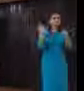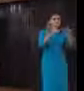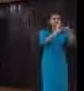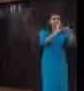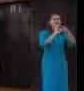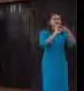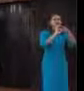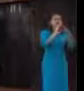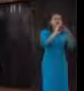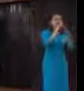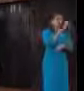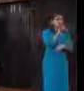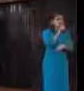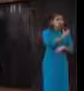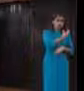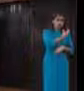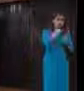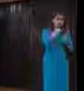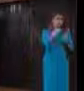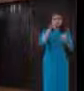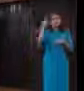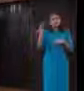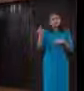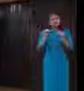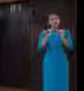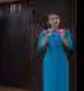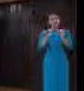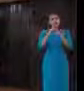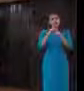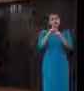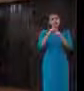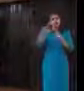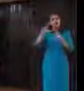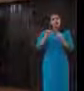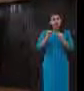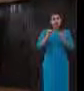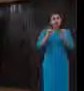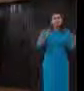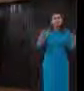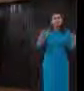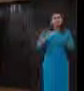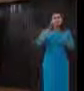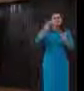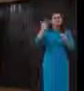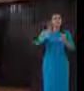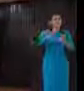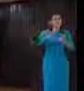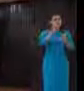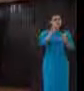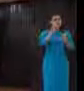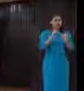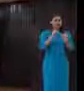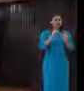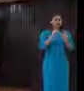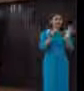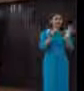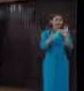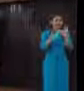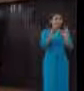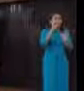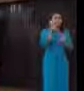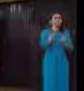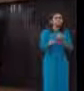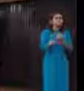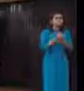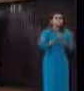between Nehru and Abdullah went south, the Delhi Agreement didn't go anywhere, and 370 became, the placeholder became permanent.